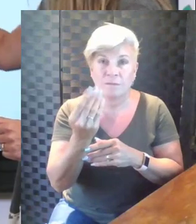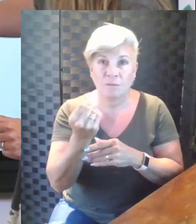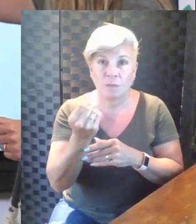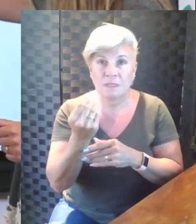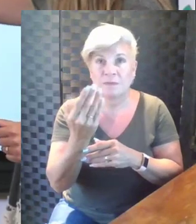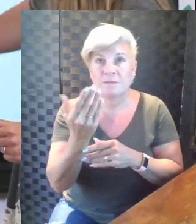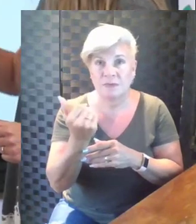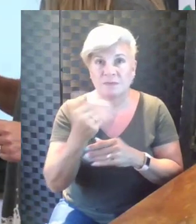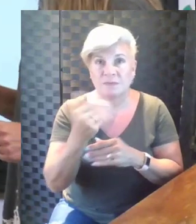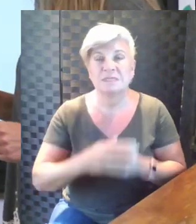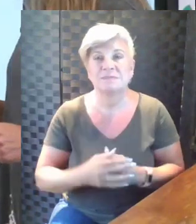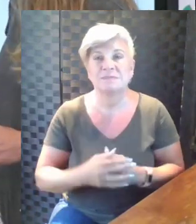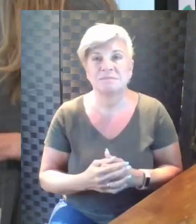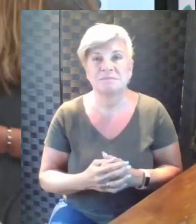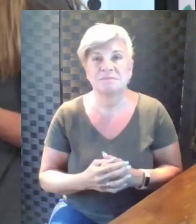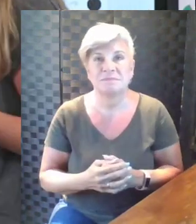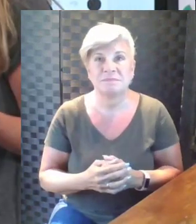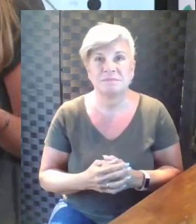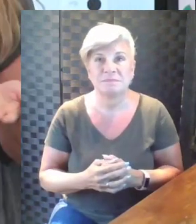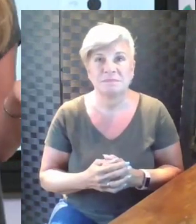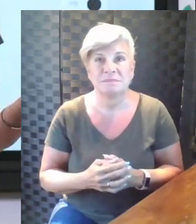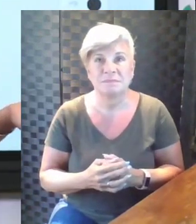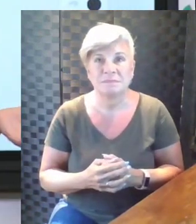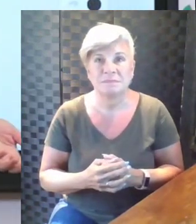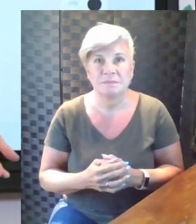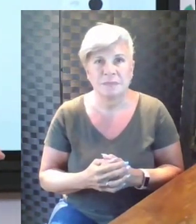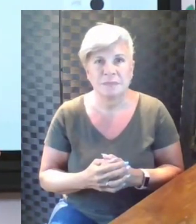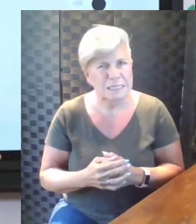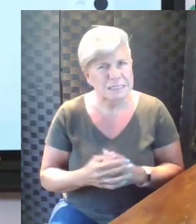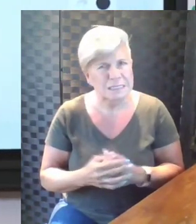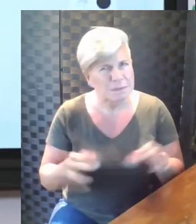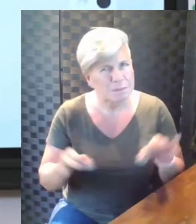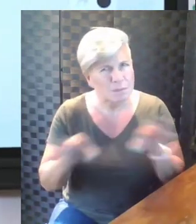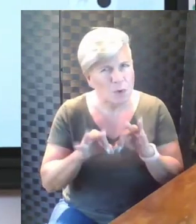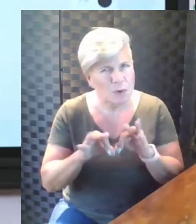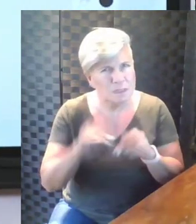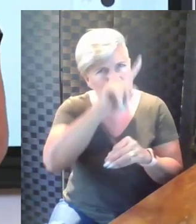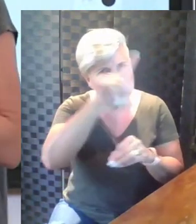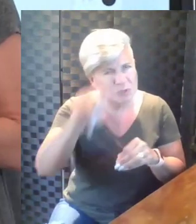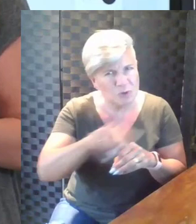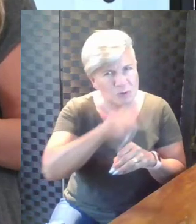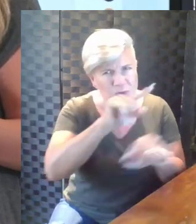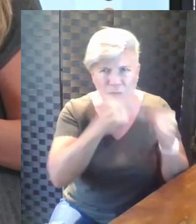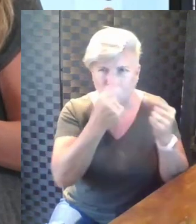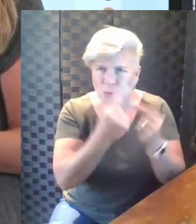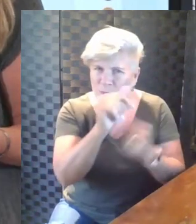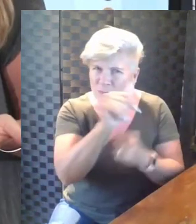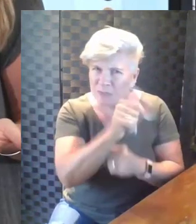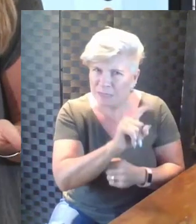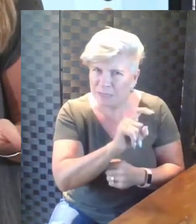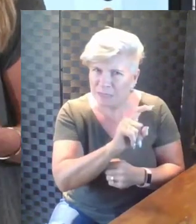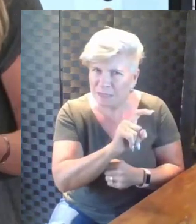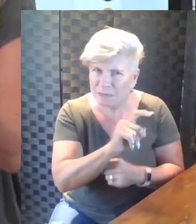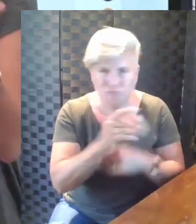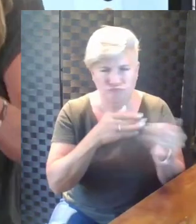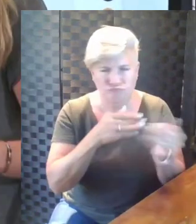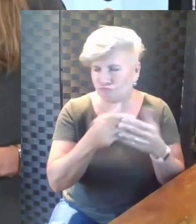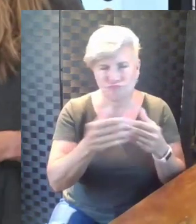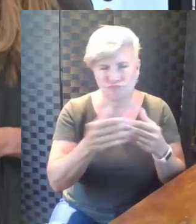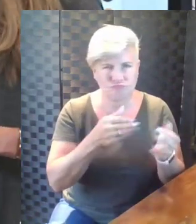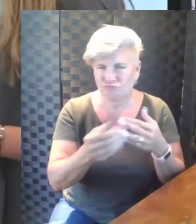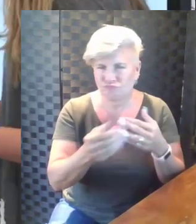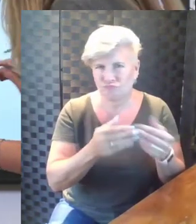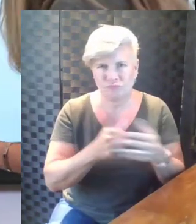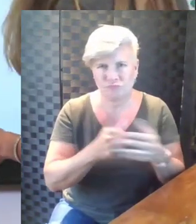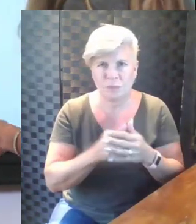13, 14, 15. So did it matter that I put the circle around the group of 10? No. Okay,